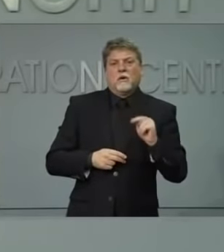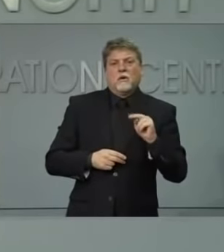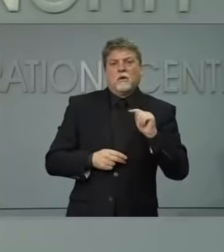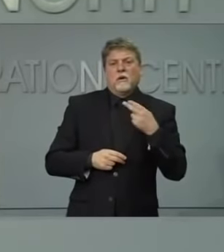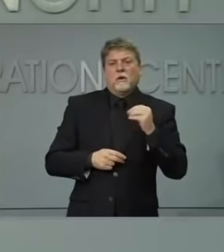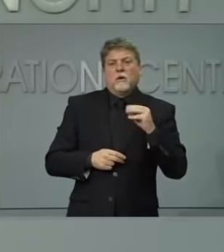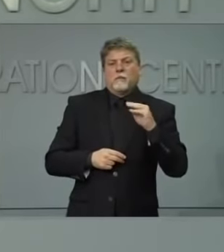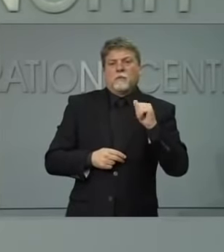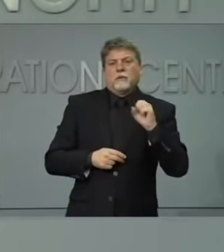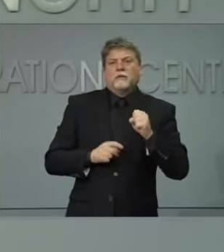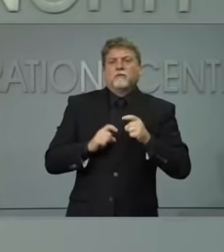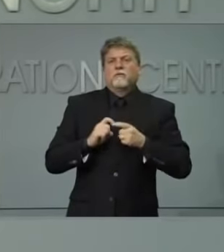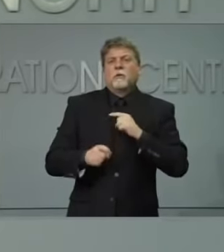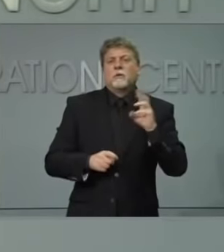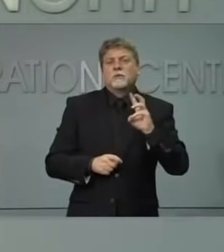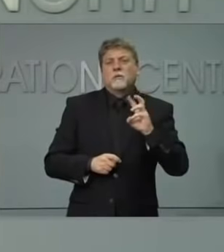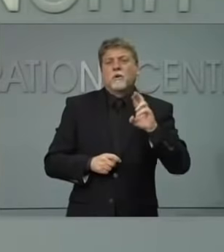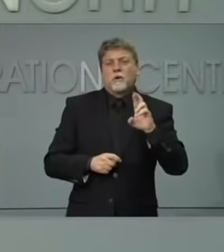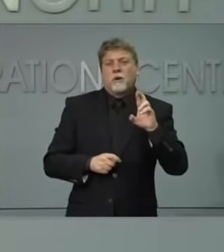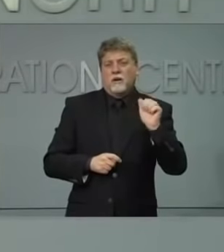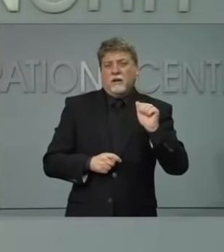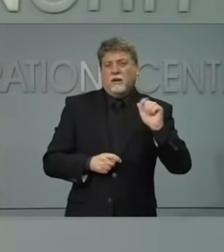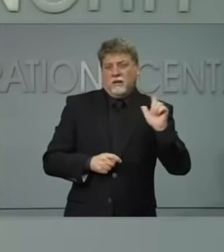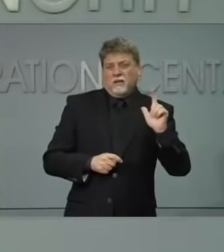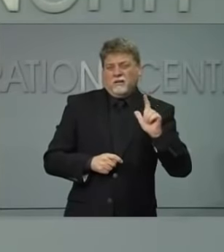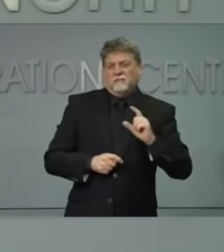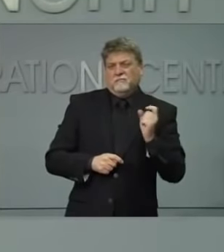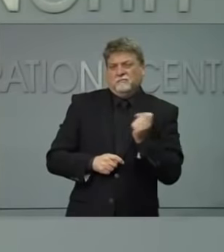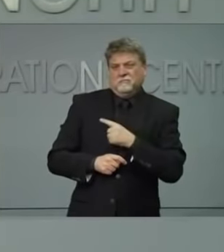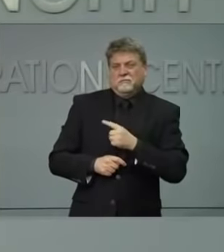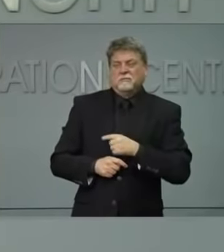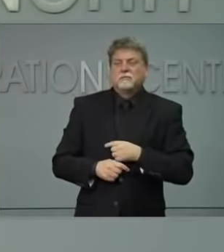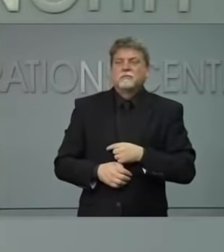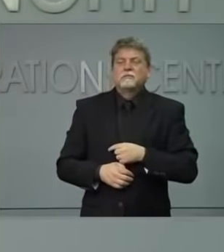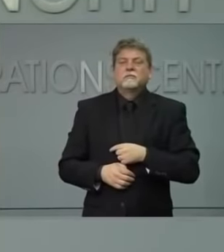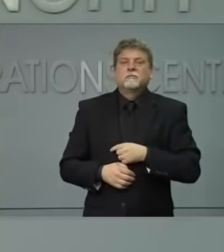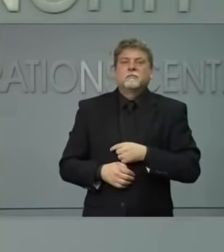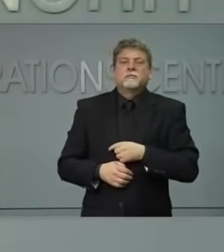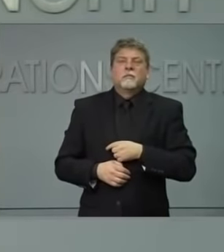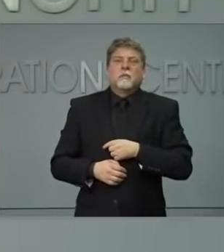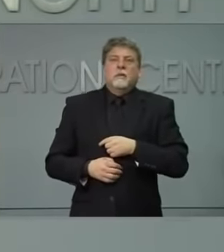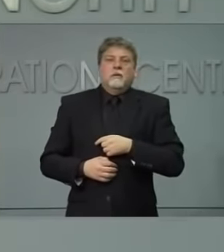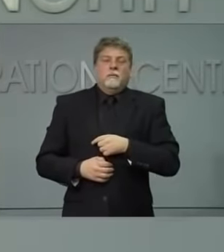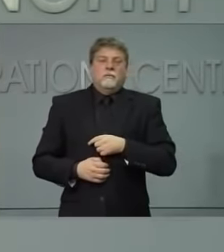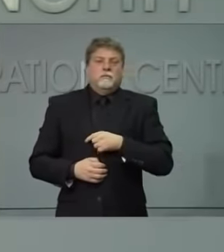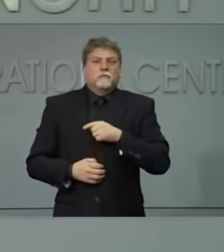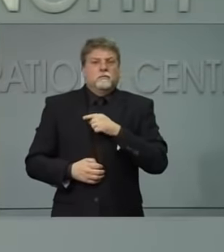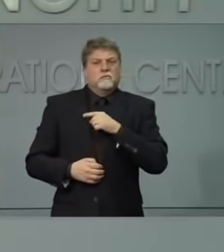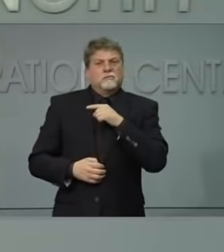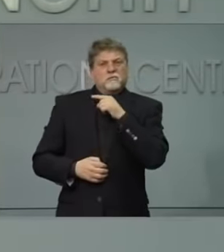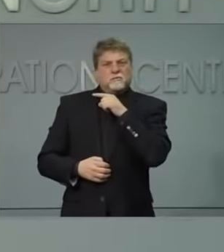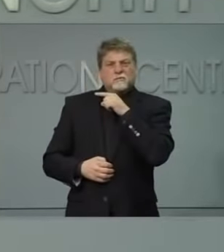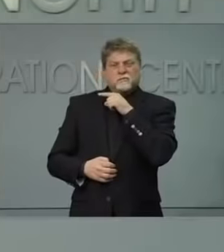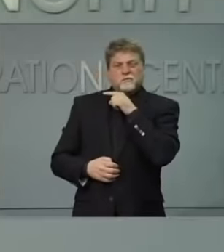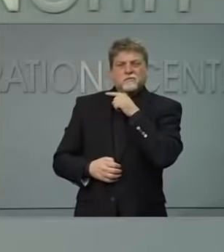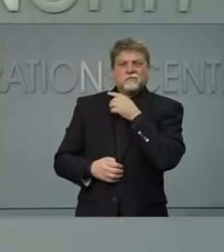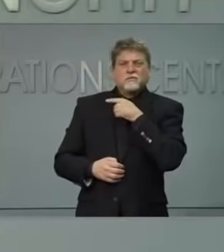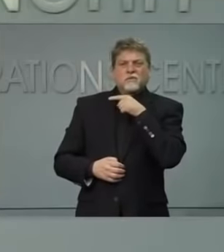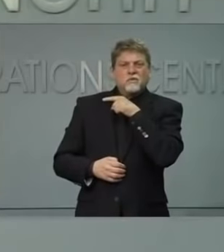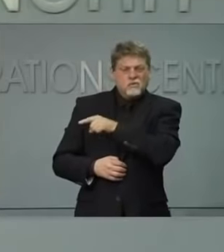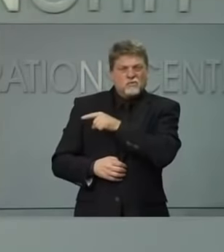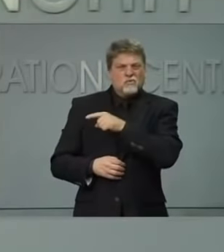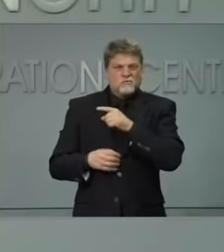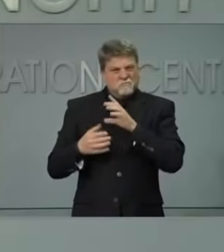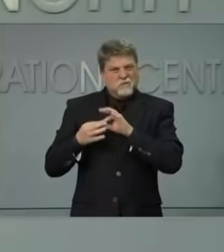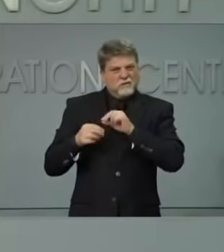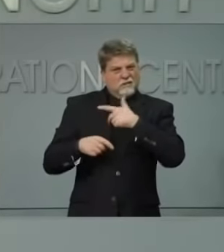Hi, Governor Cooper. This is Aaron Thomas with WRAL. Hope all is well. I had a question particularly about the countdown to the COVID vaccine. This